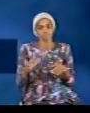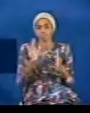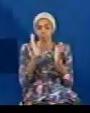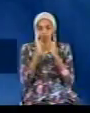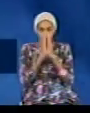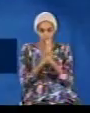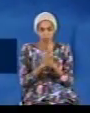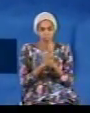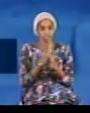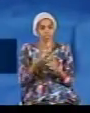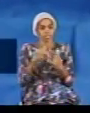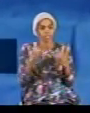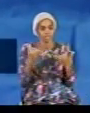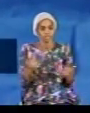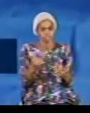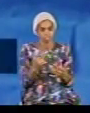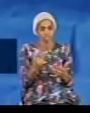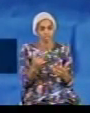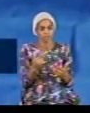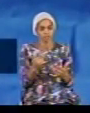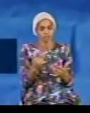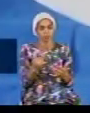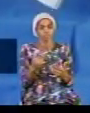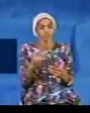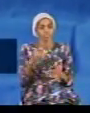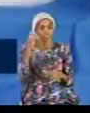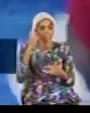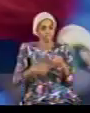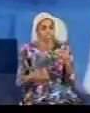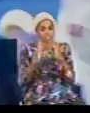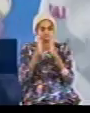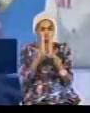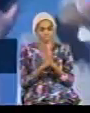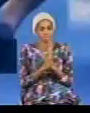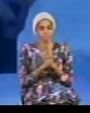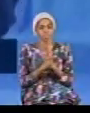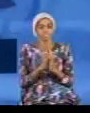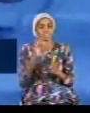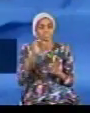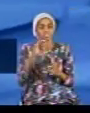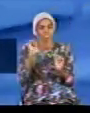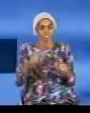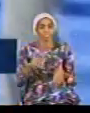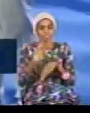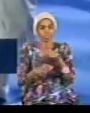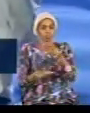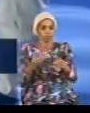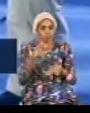place was so long, but I'm walking. Praise the Lord. Let's walk. Let everybody see you up there.